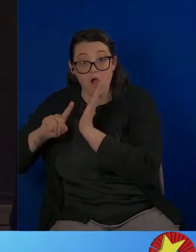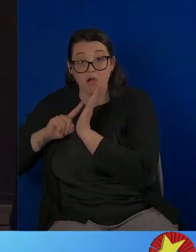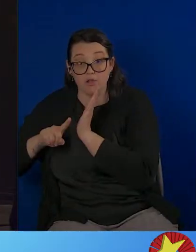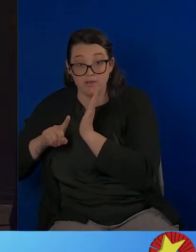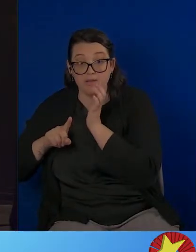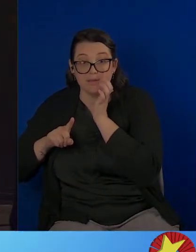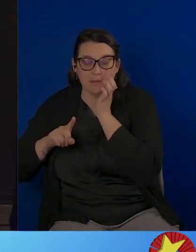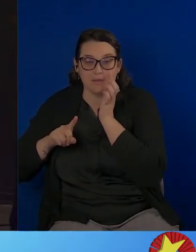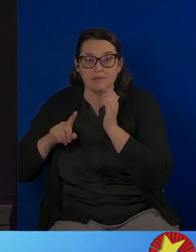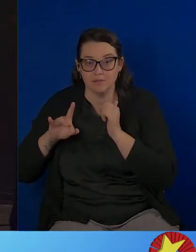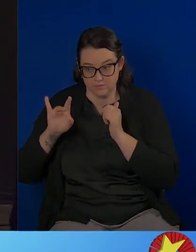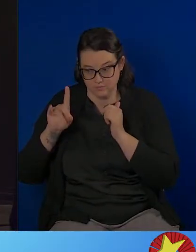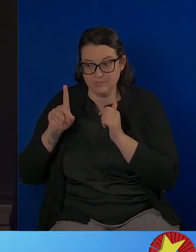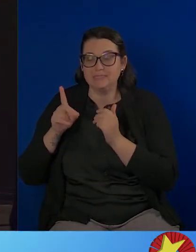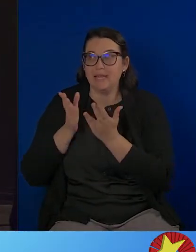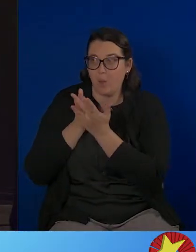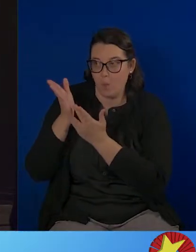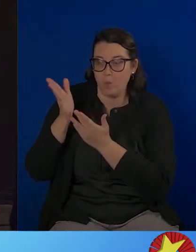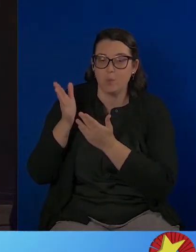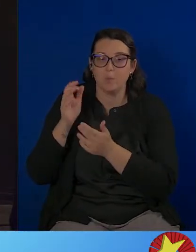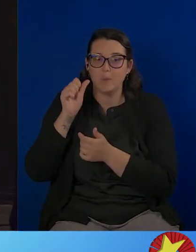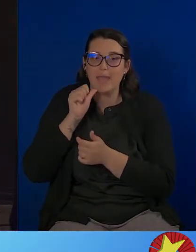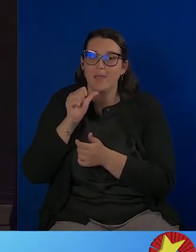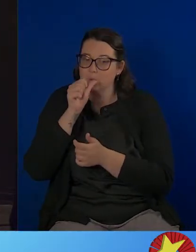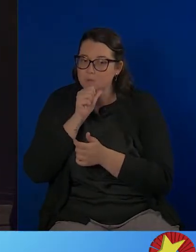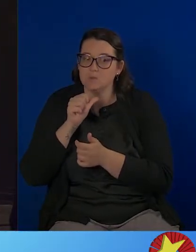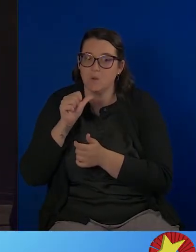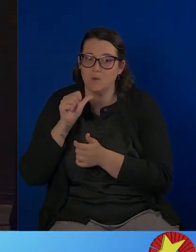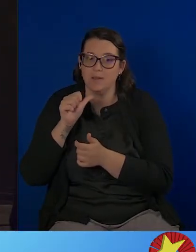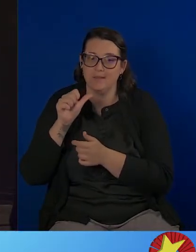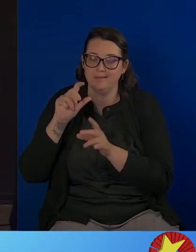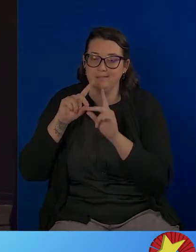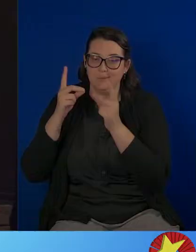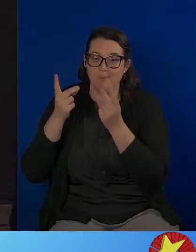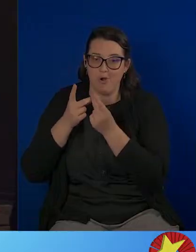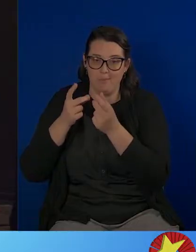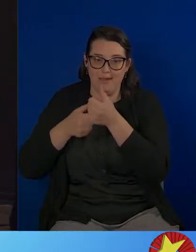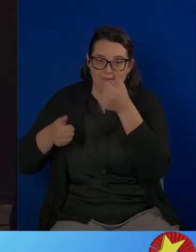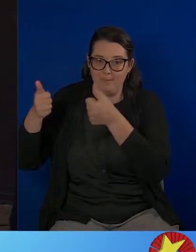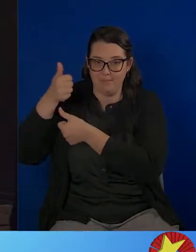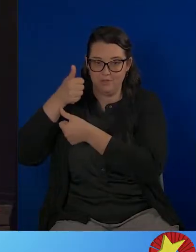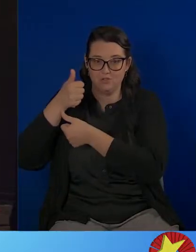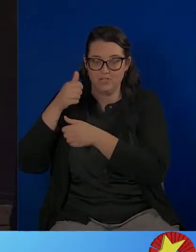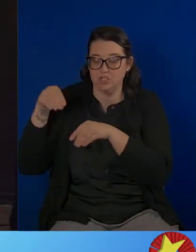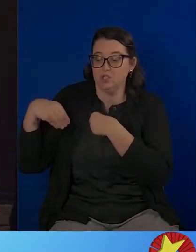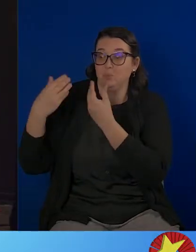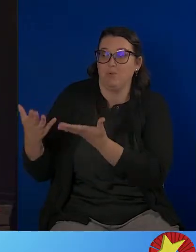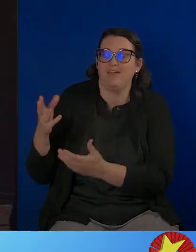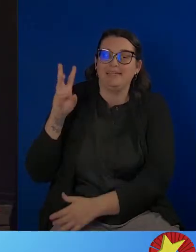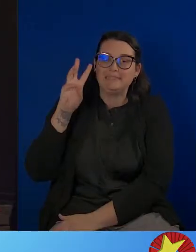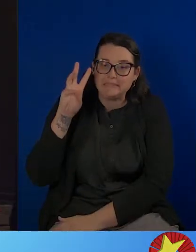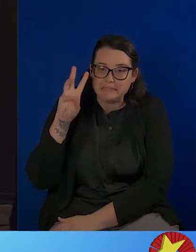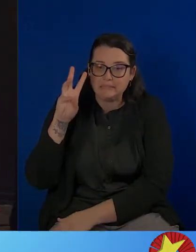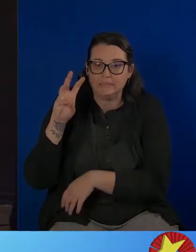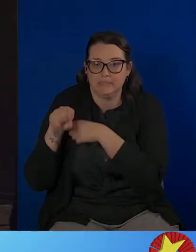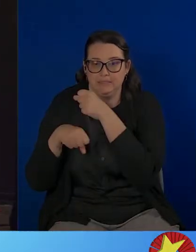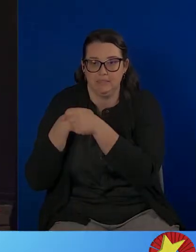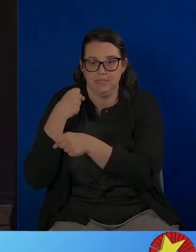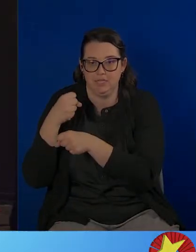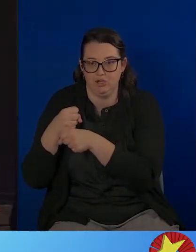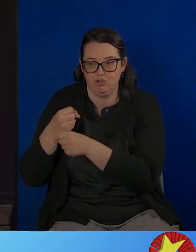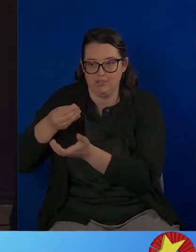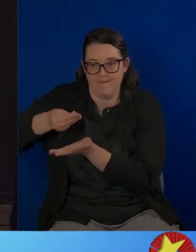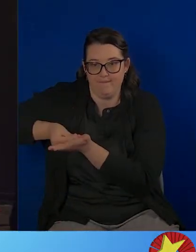we have gone through the Arizona Department of Administration to provide 6 years worth of